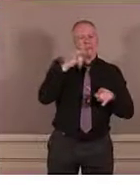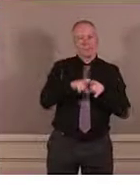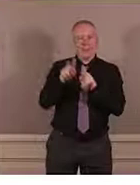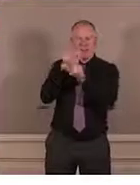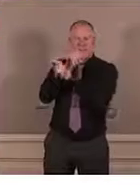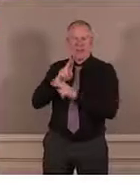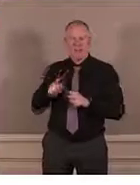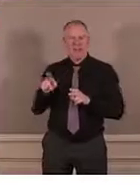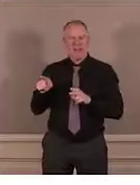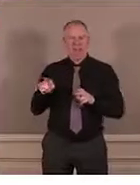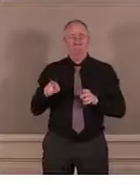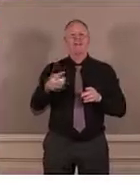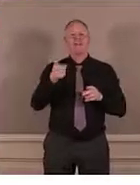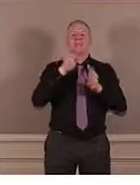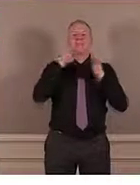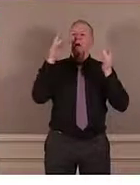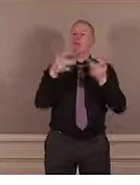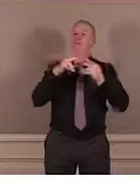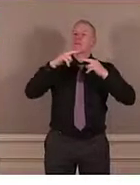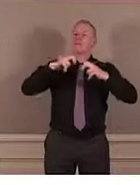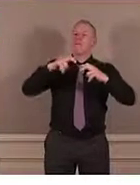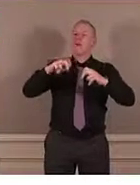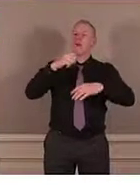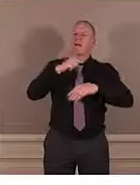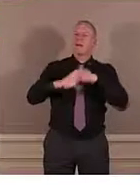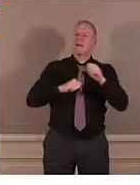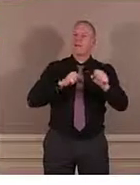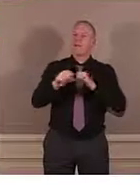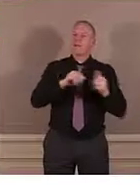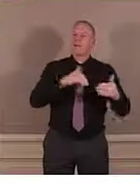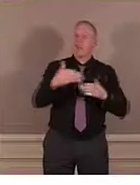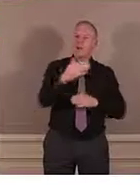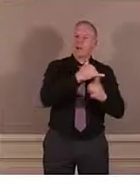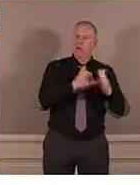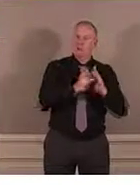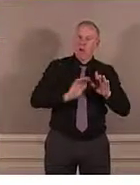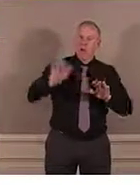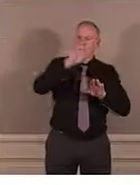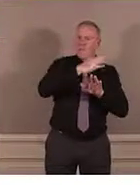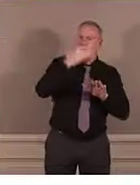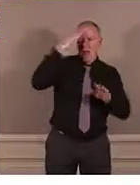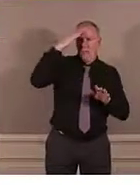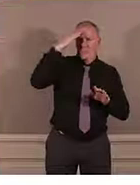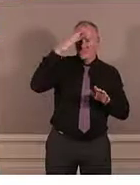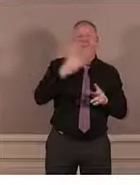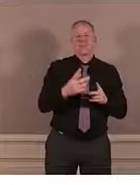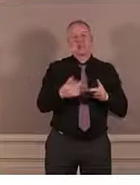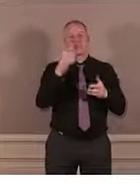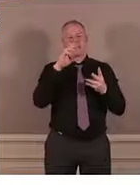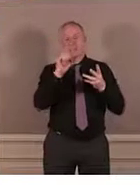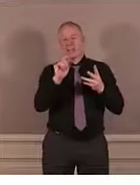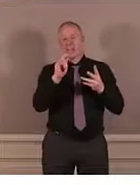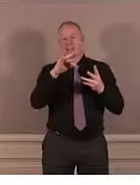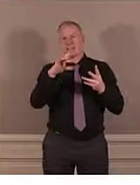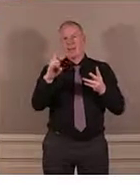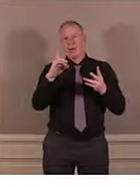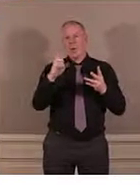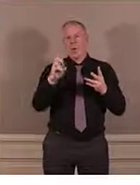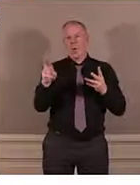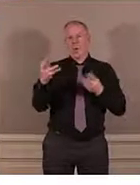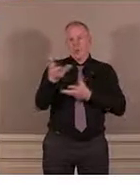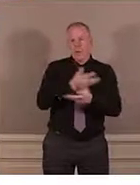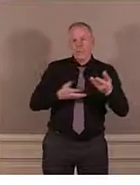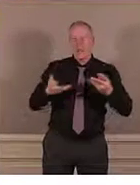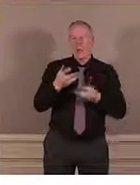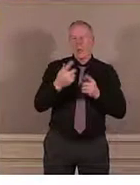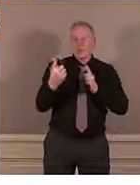We conducted an online survey of day service providers right across Ireland, and we undertook a stakeholder consultation where we